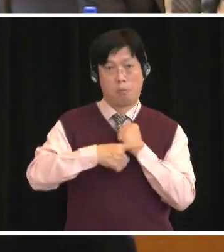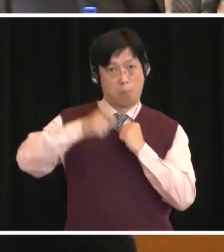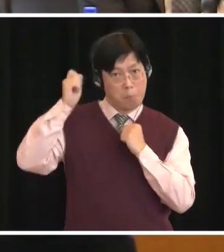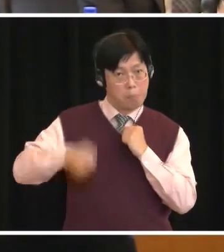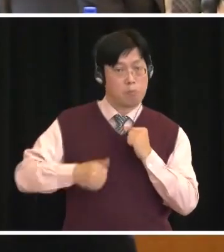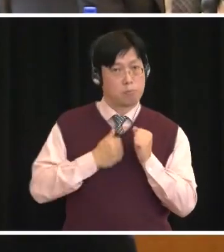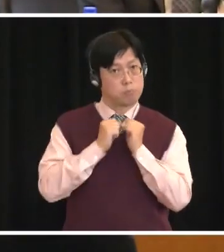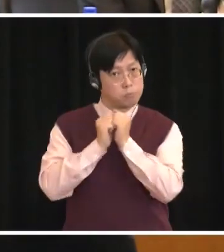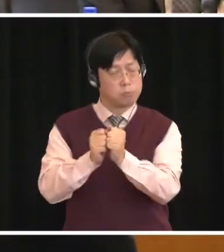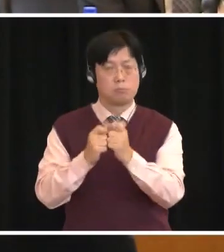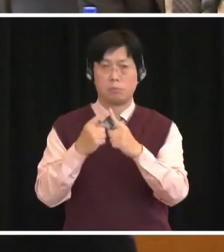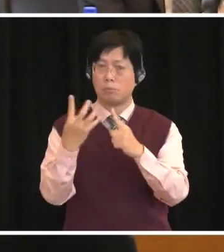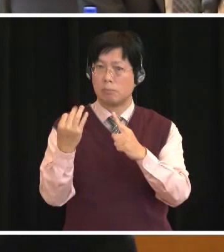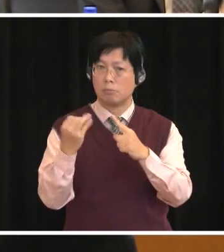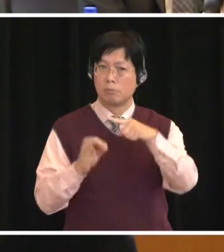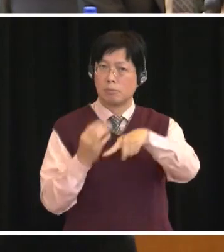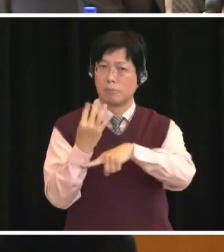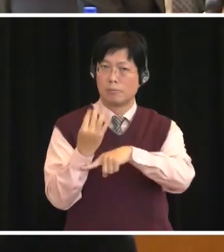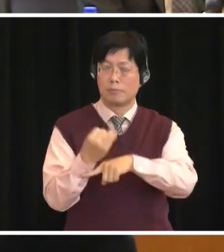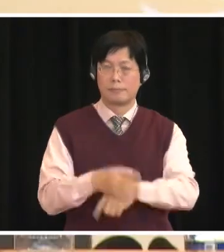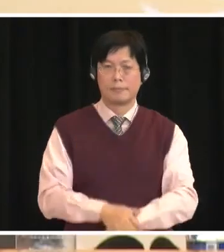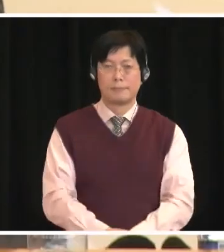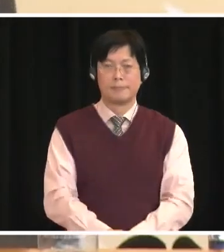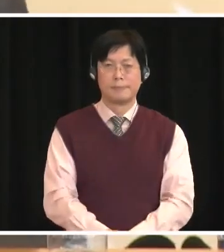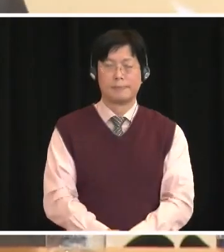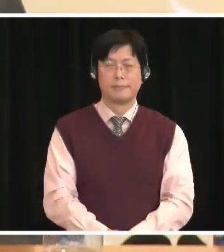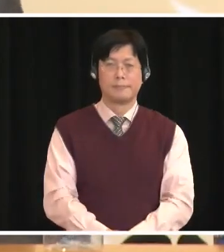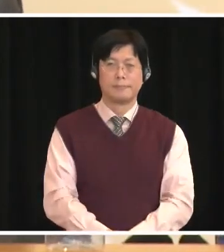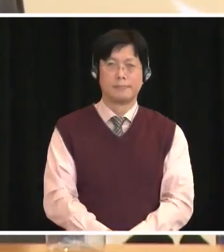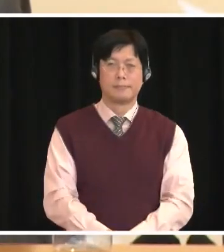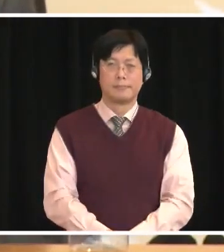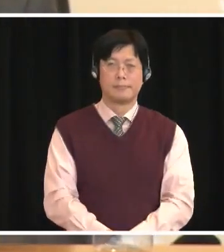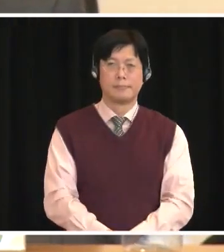Yes, Ms. Scarp.